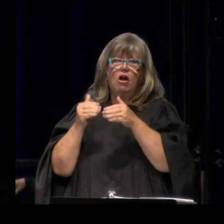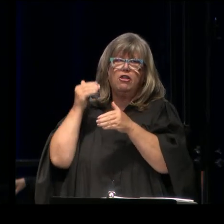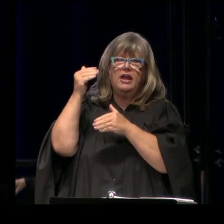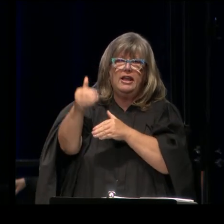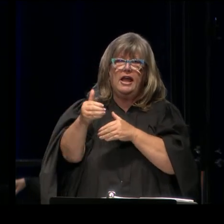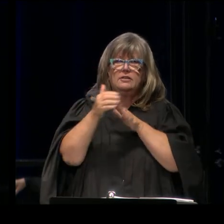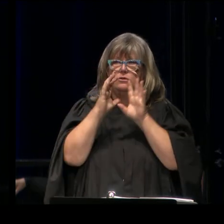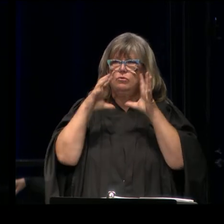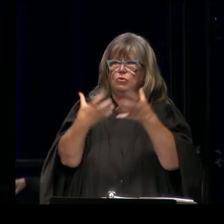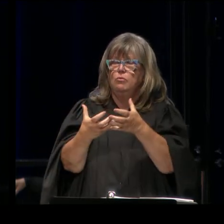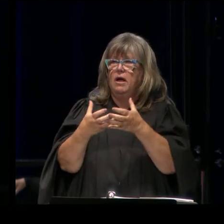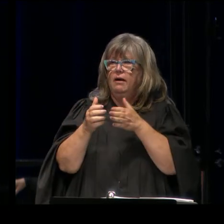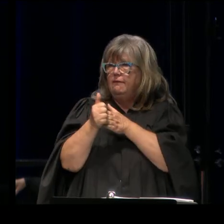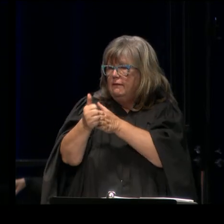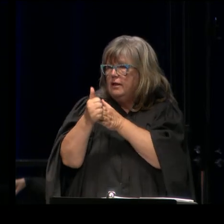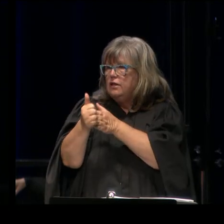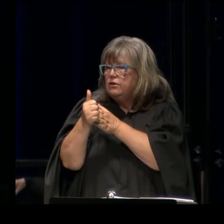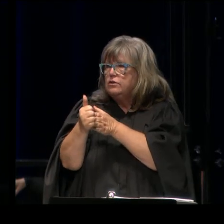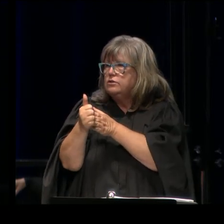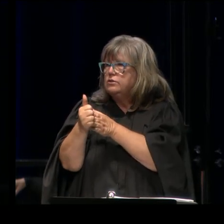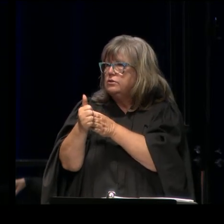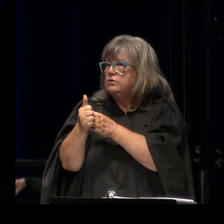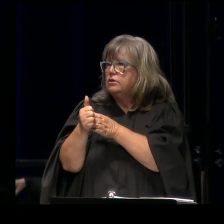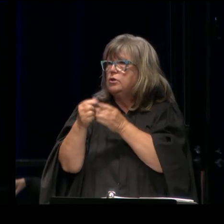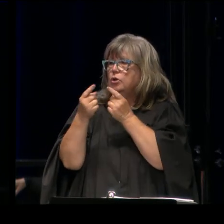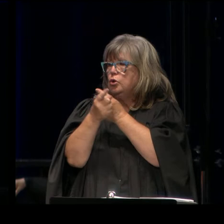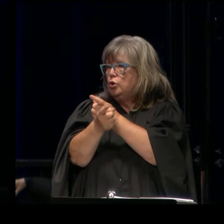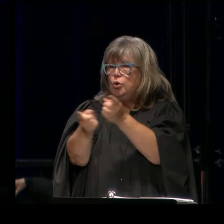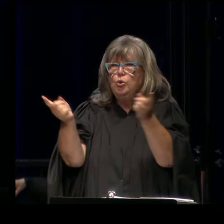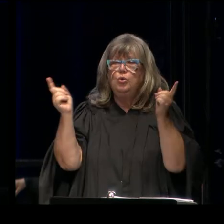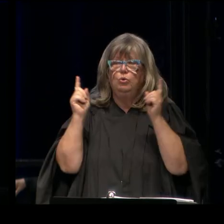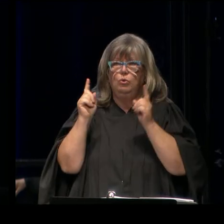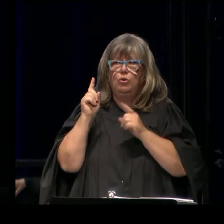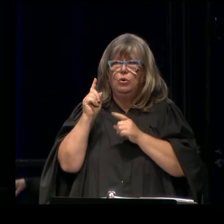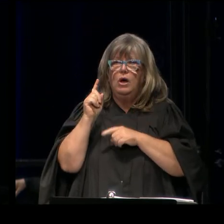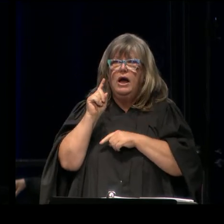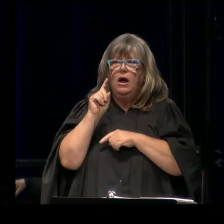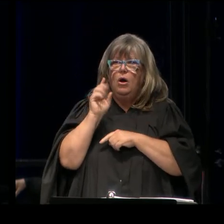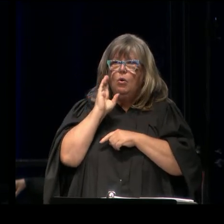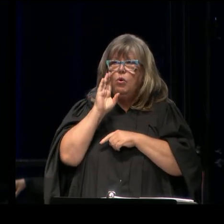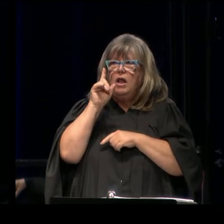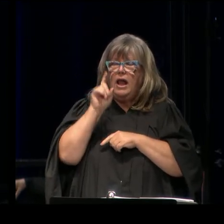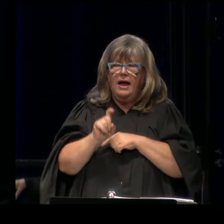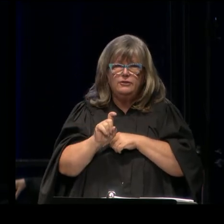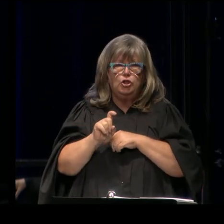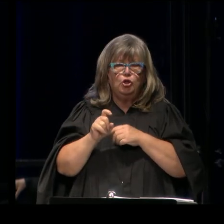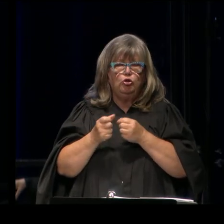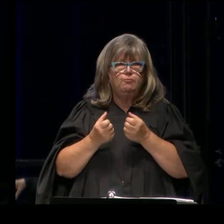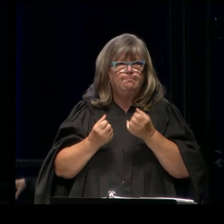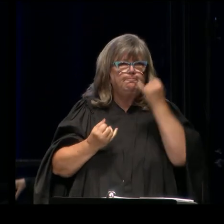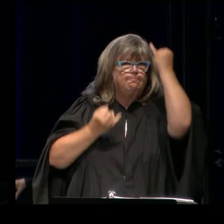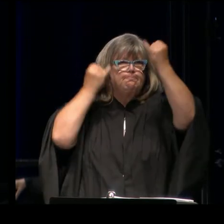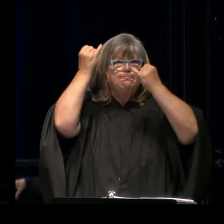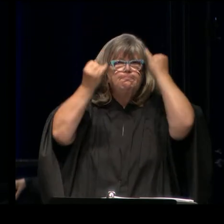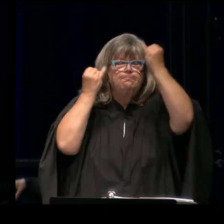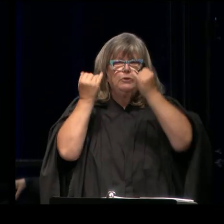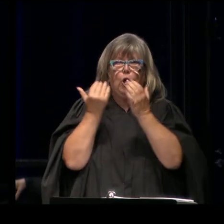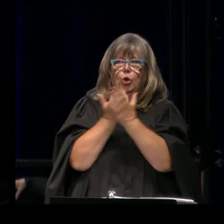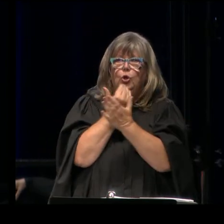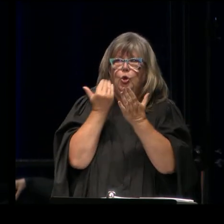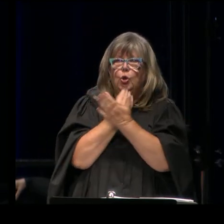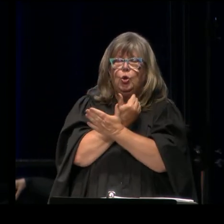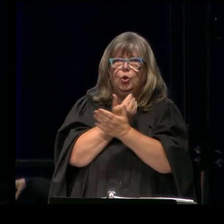of leaders. And it's you who will have to bring fresh ideas and solutions to the